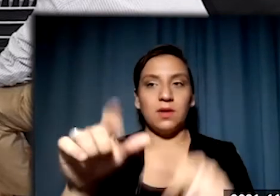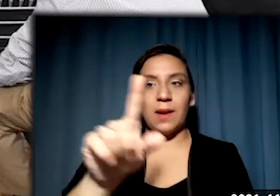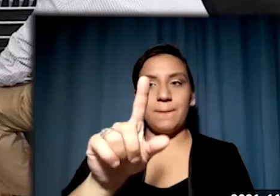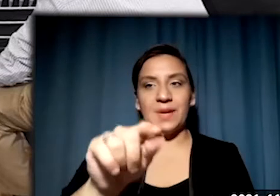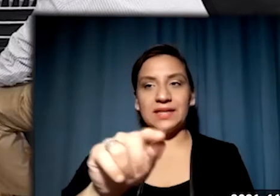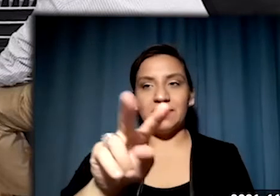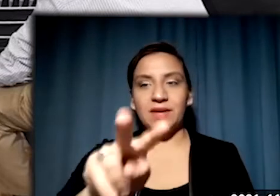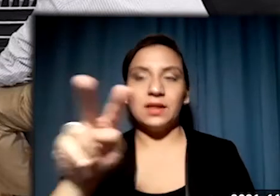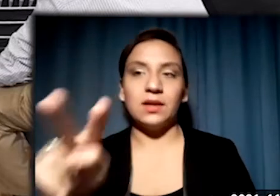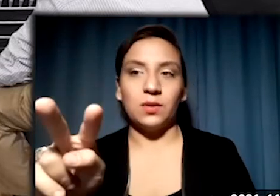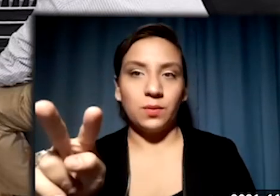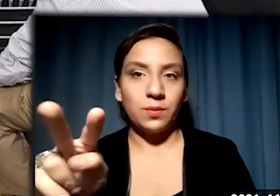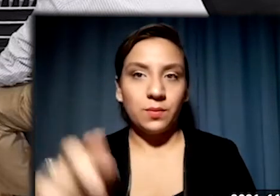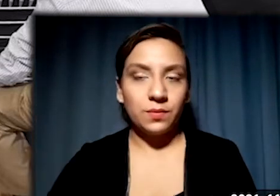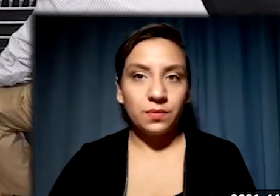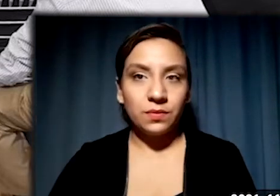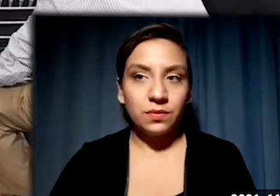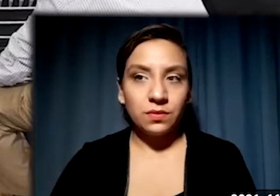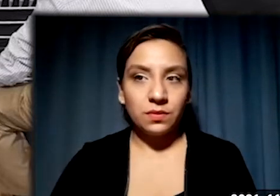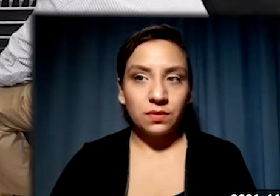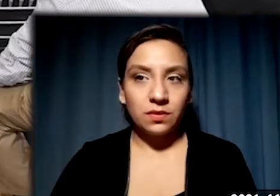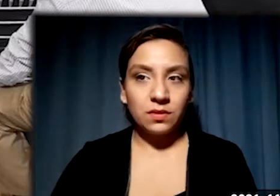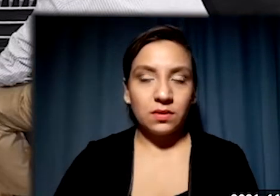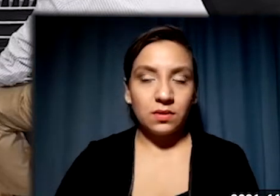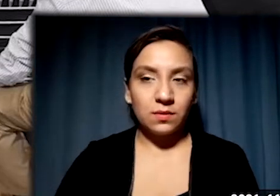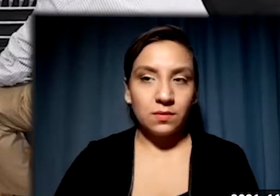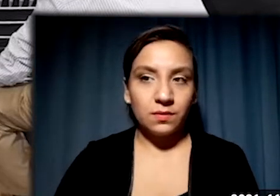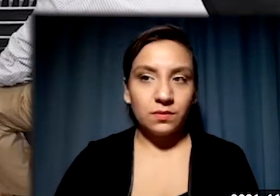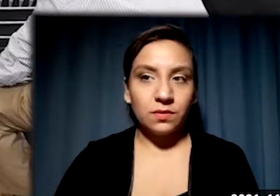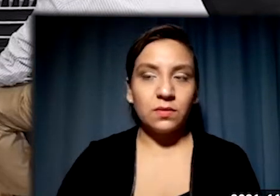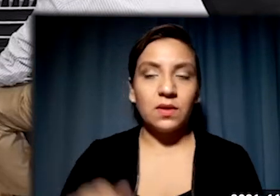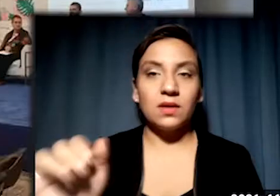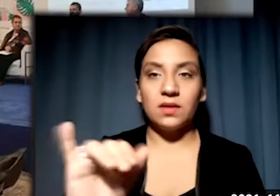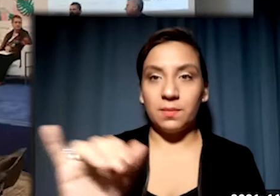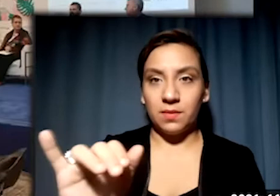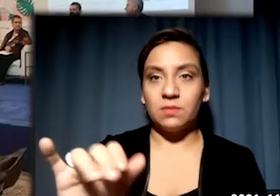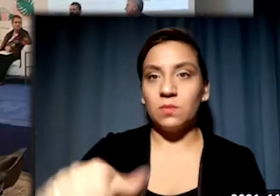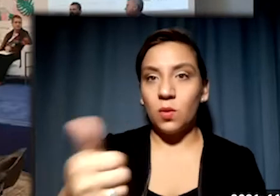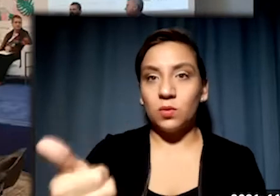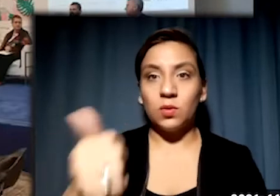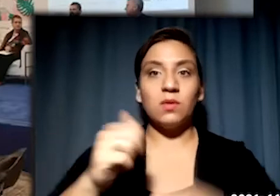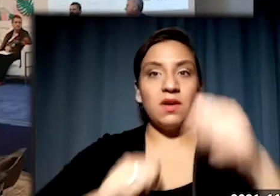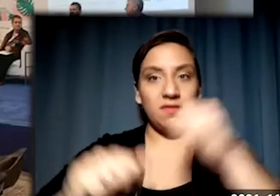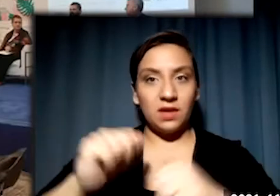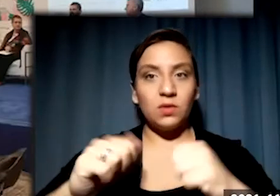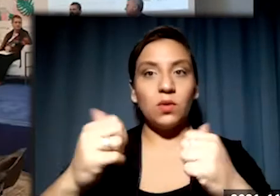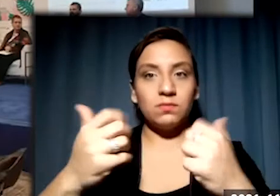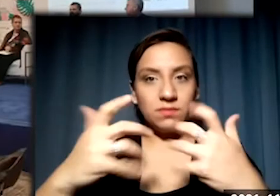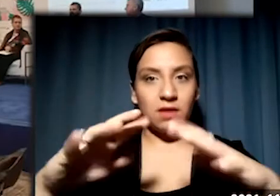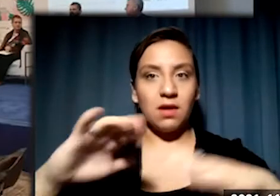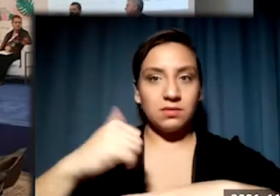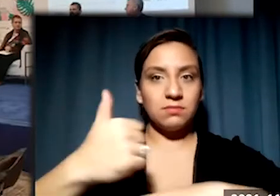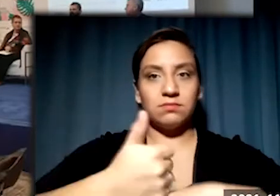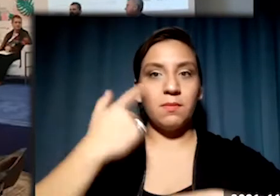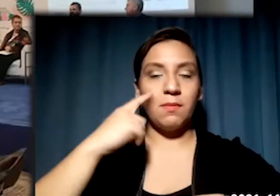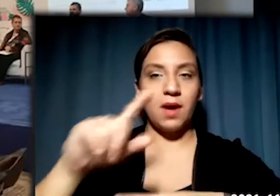all the events that the municipal government has glimpsed to celebrate the historic city, Bayaja cultural entities have completed